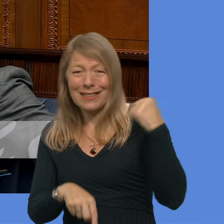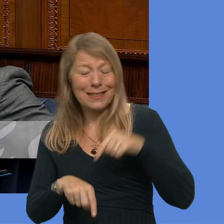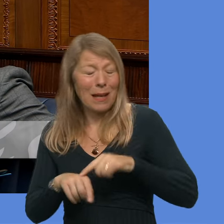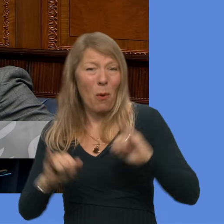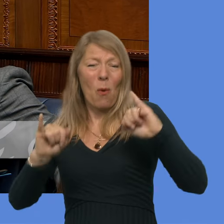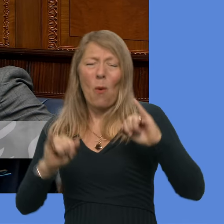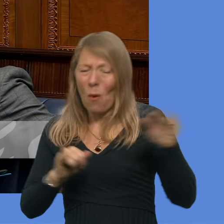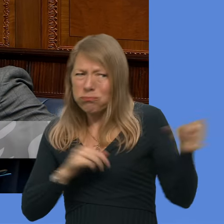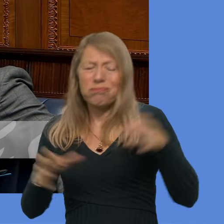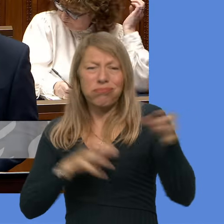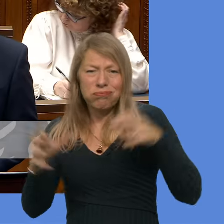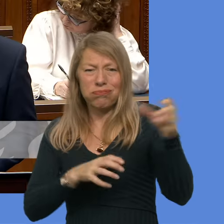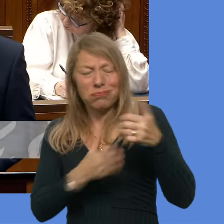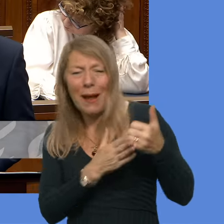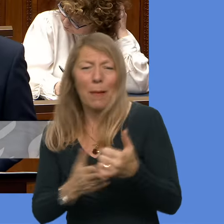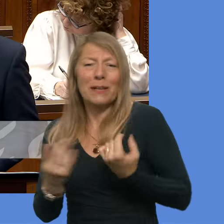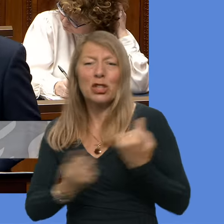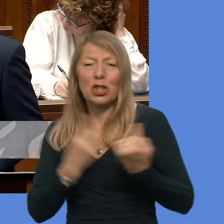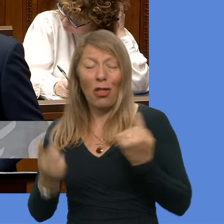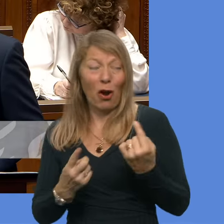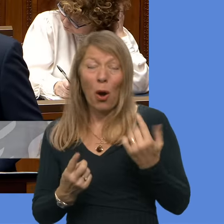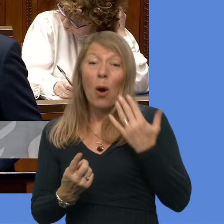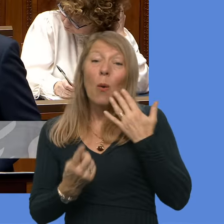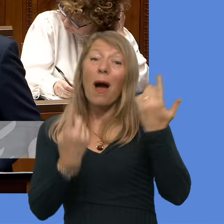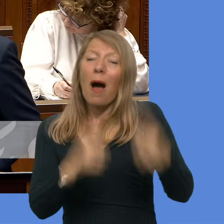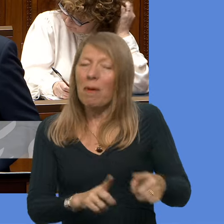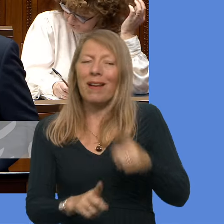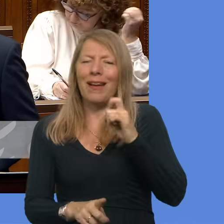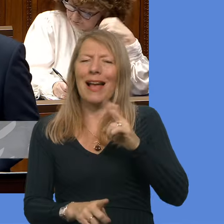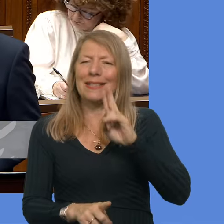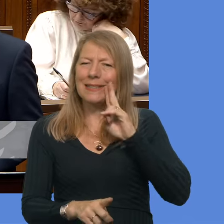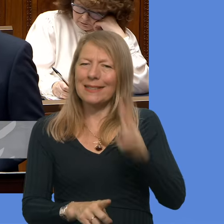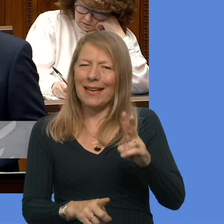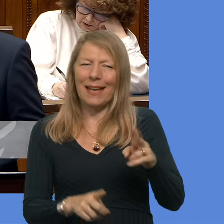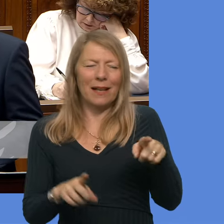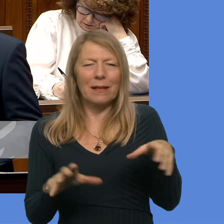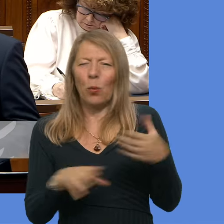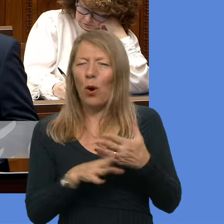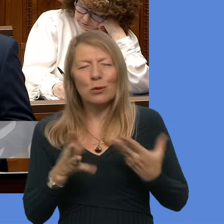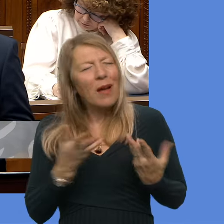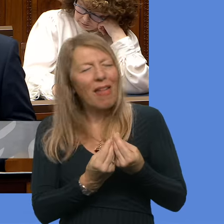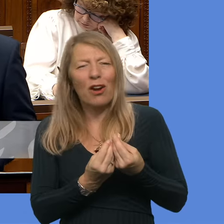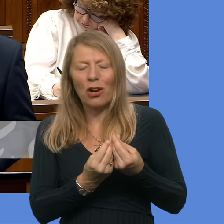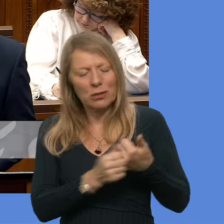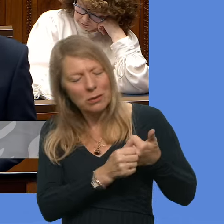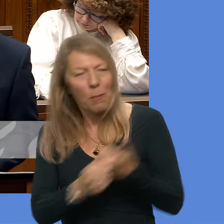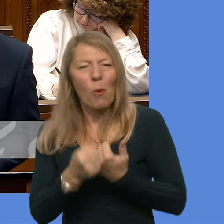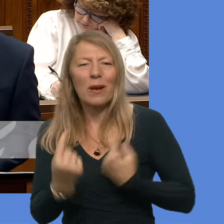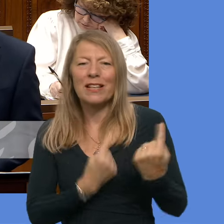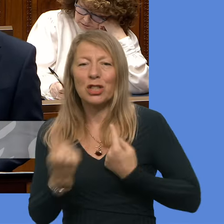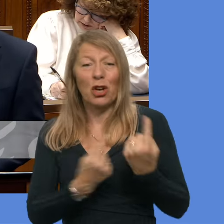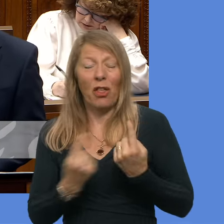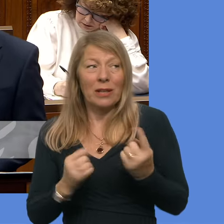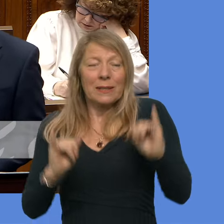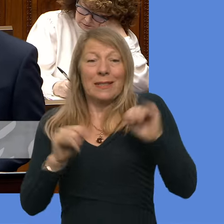many other people. And it, I think, displayed the true spirit that there is in our areas and many other areas when these type of crises come